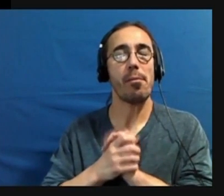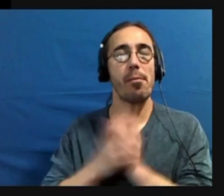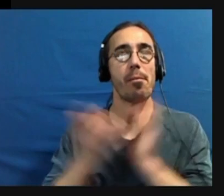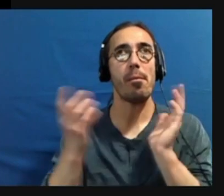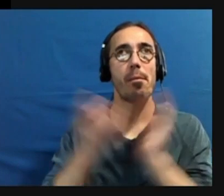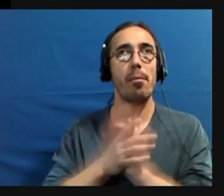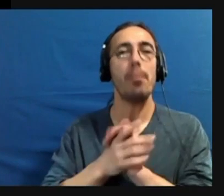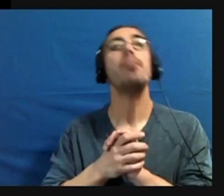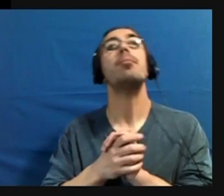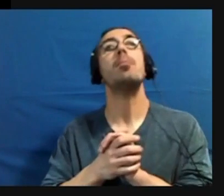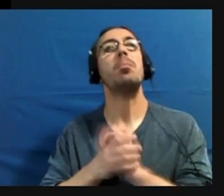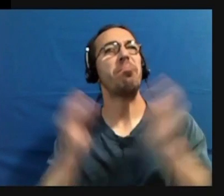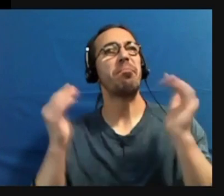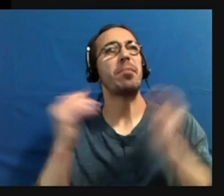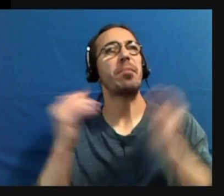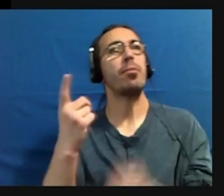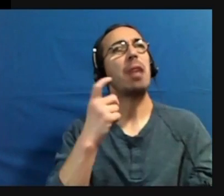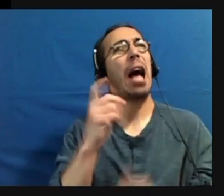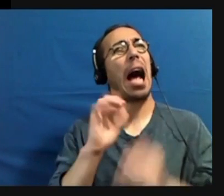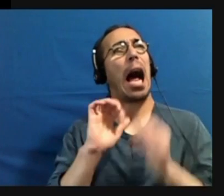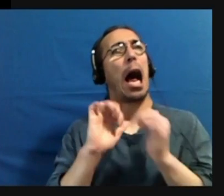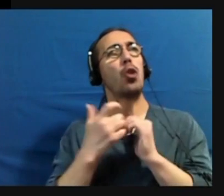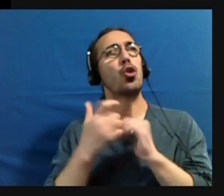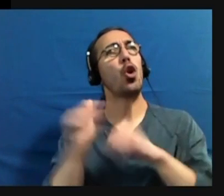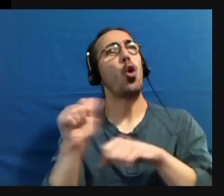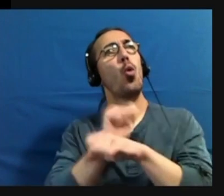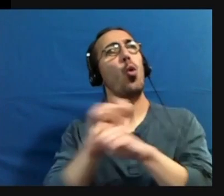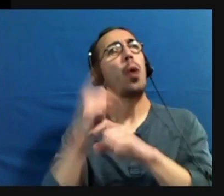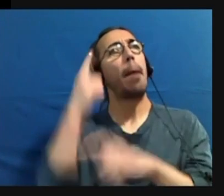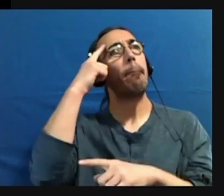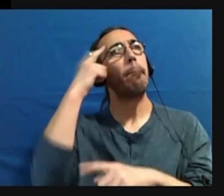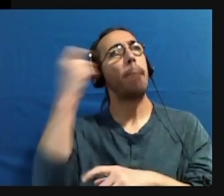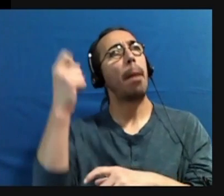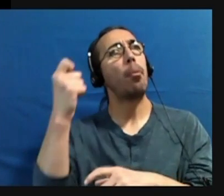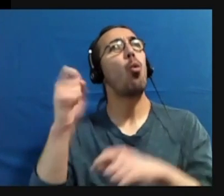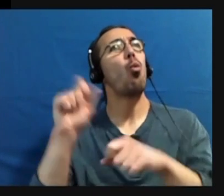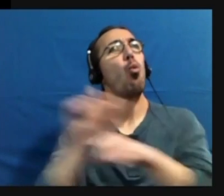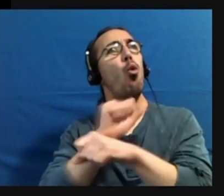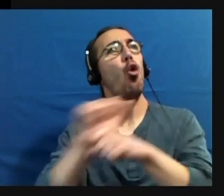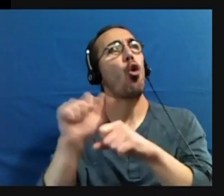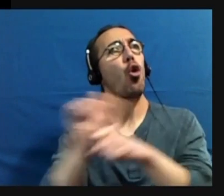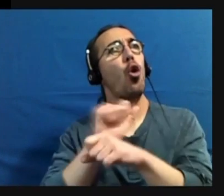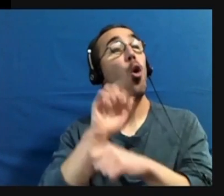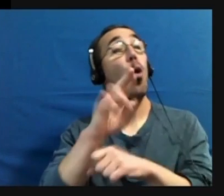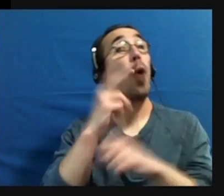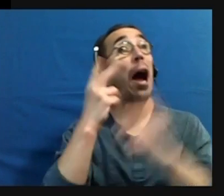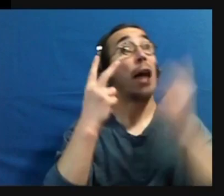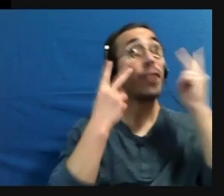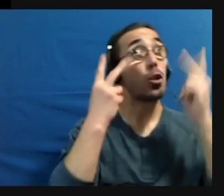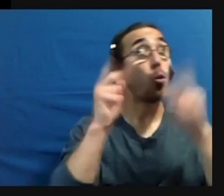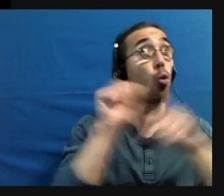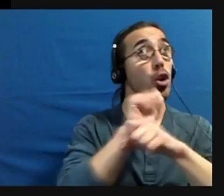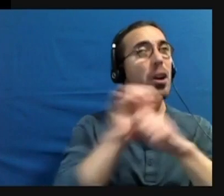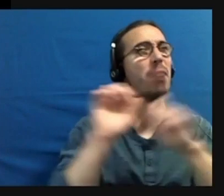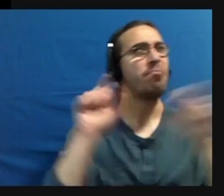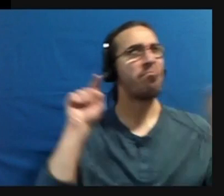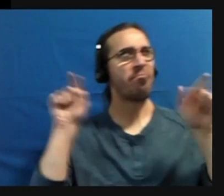All right, next question. How does the working memory work? How does visual work? All right, so